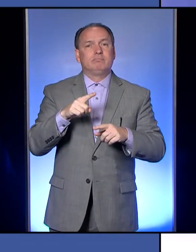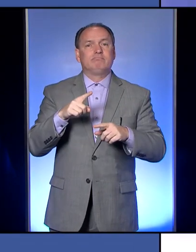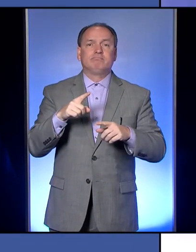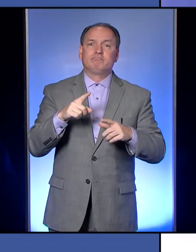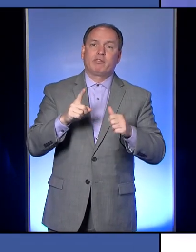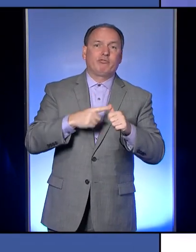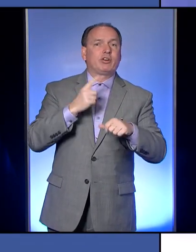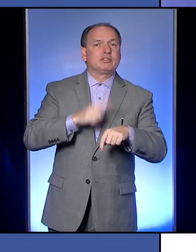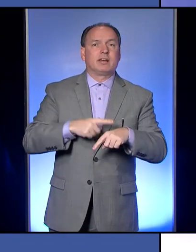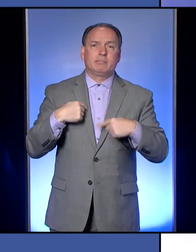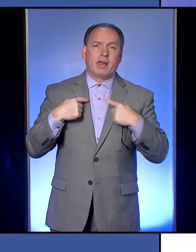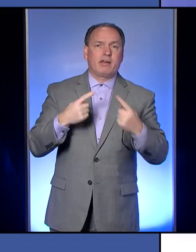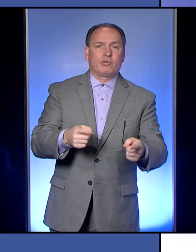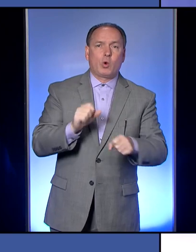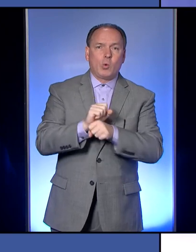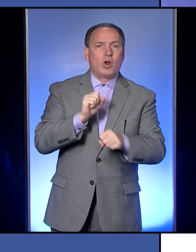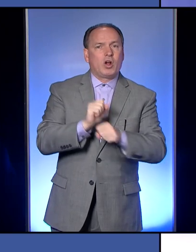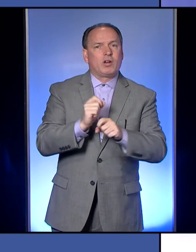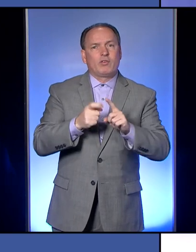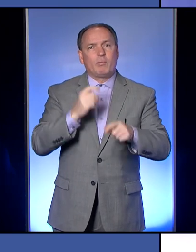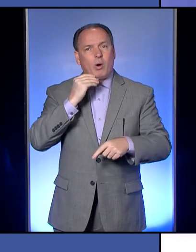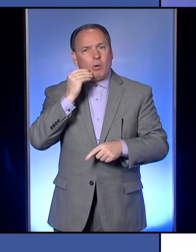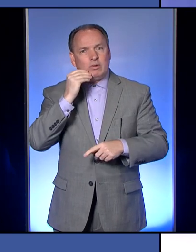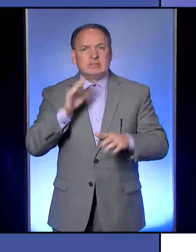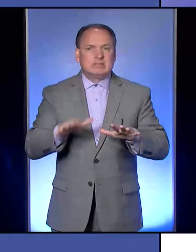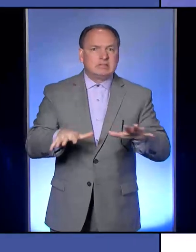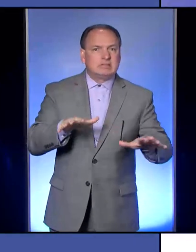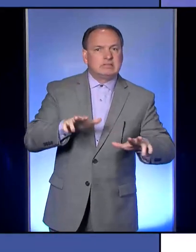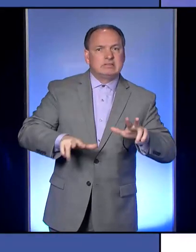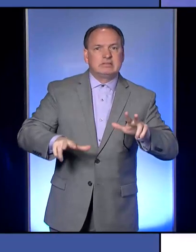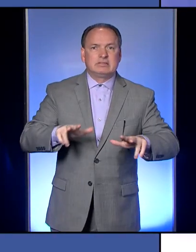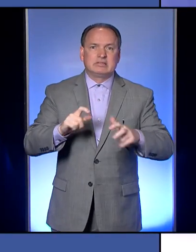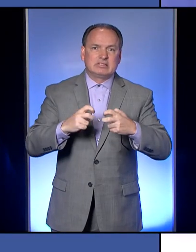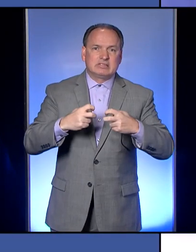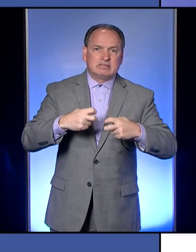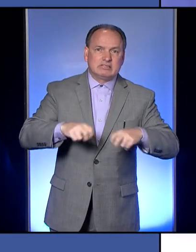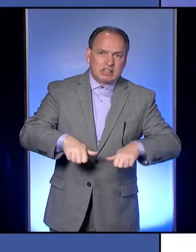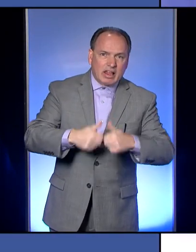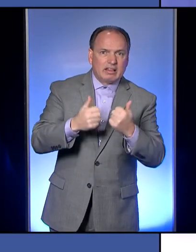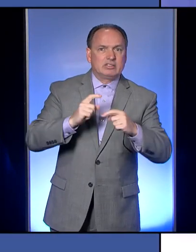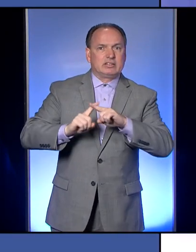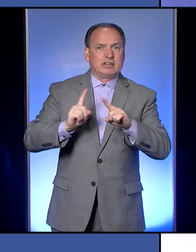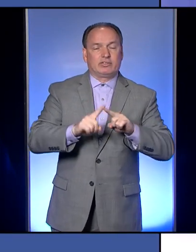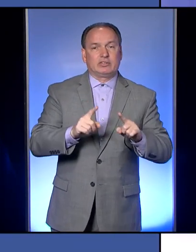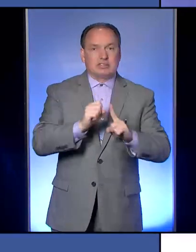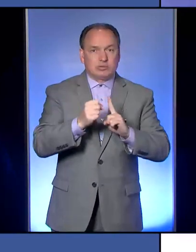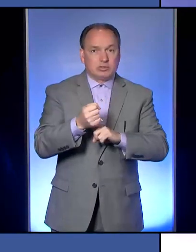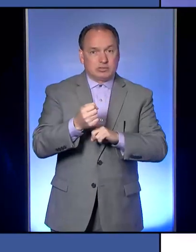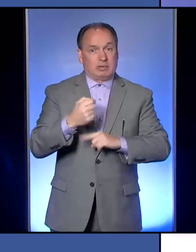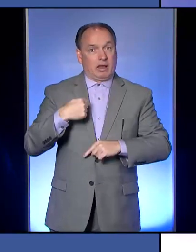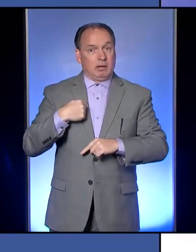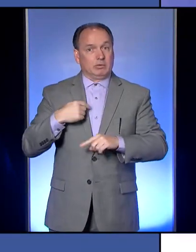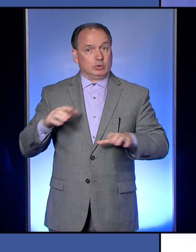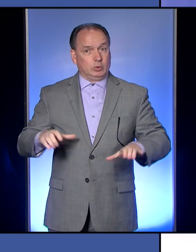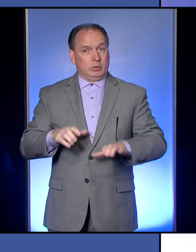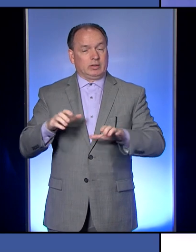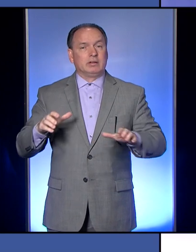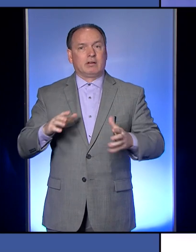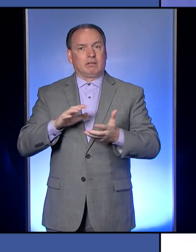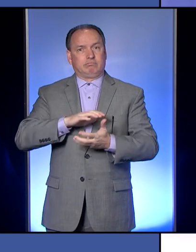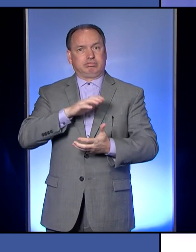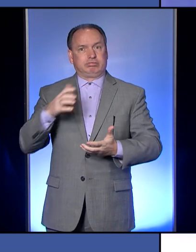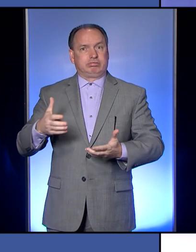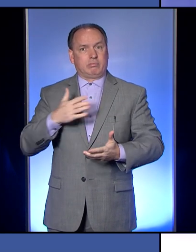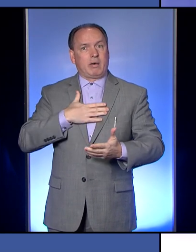first time ever, and you're having to figure it out, and it's challenging and it's different. I am doing as much of my work from home as I